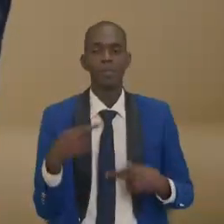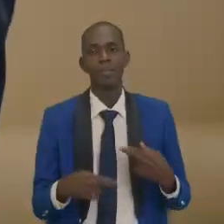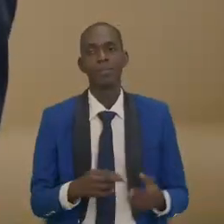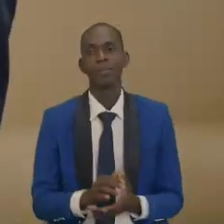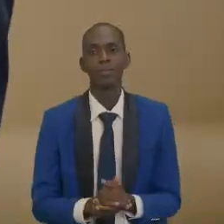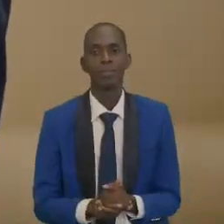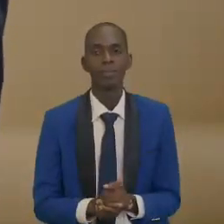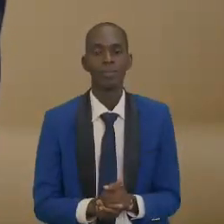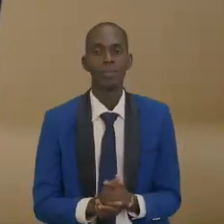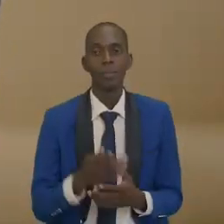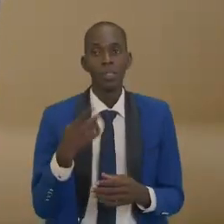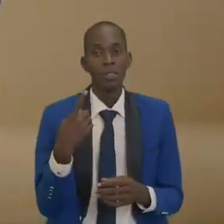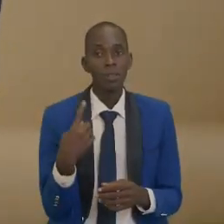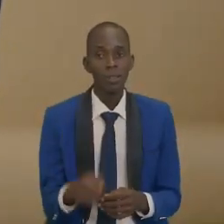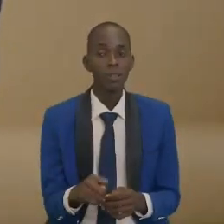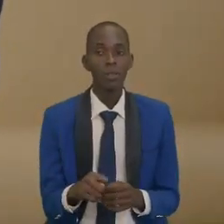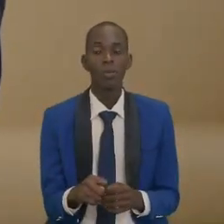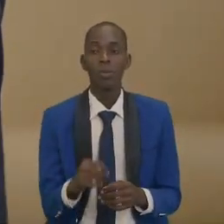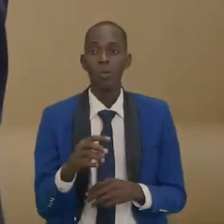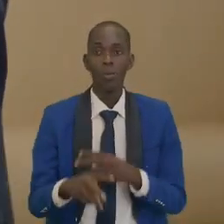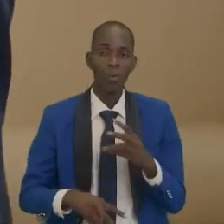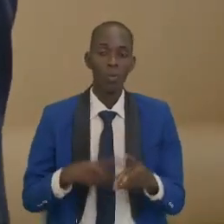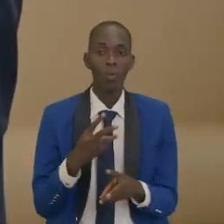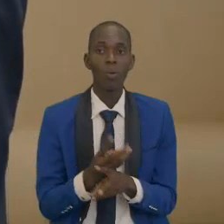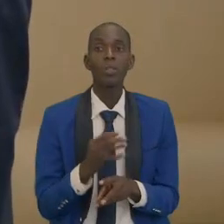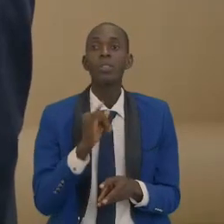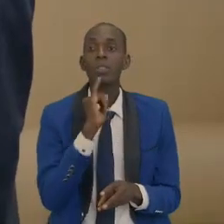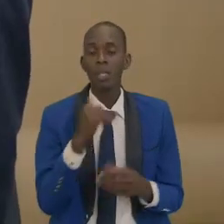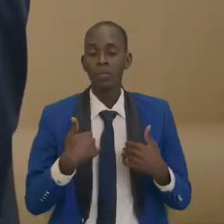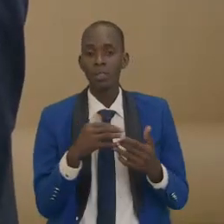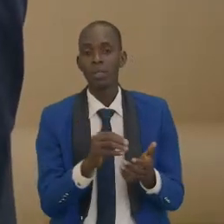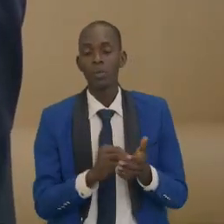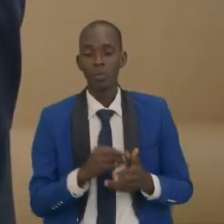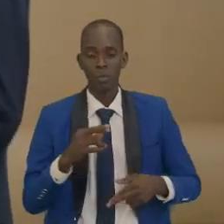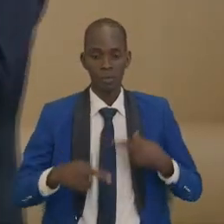the world is also have been Revival of their own at present